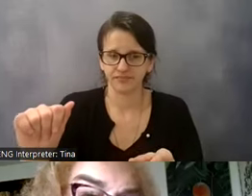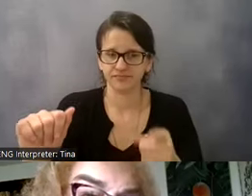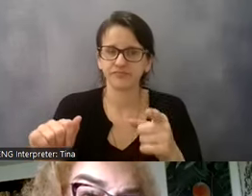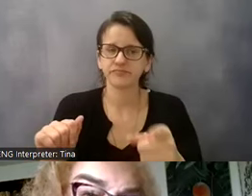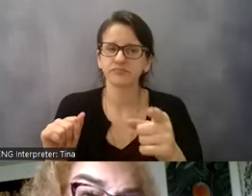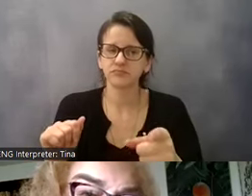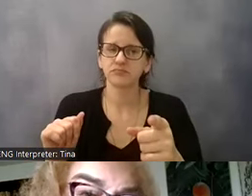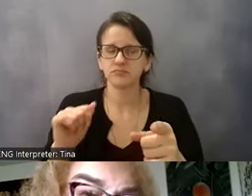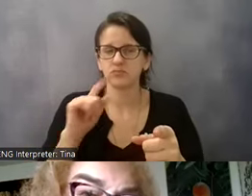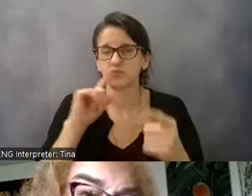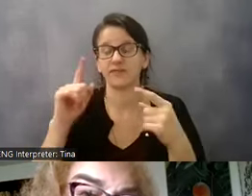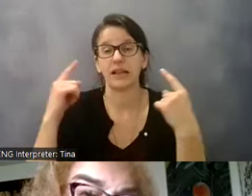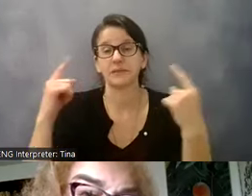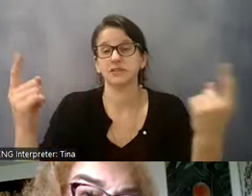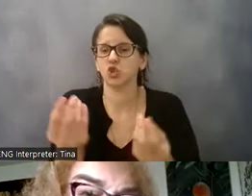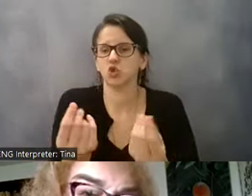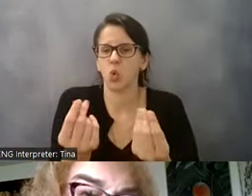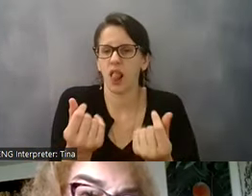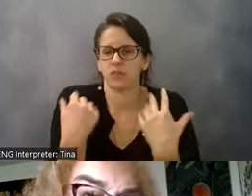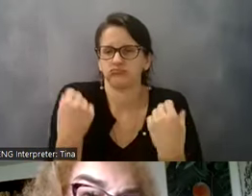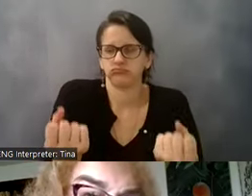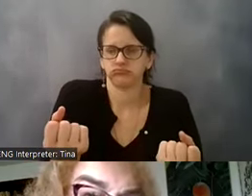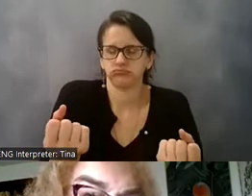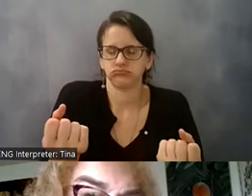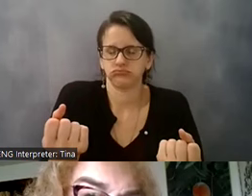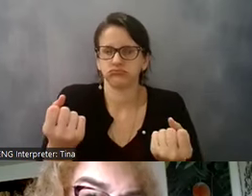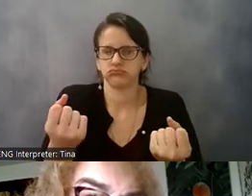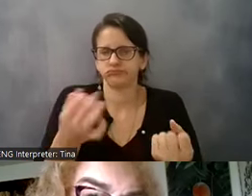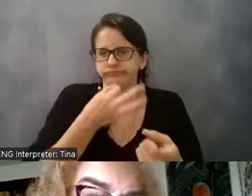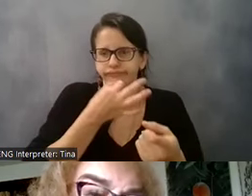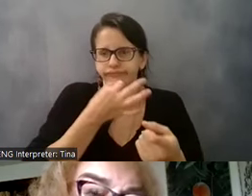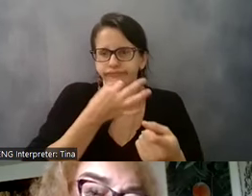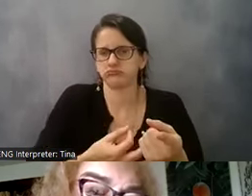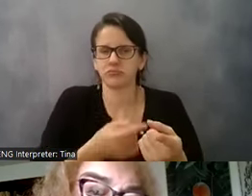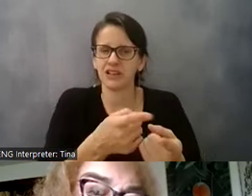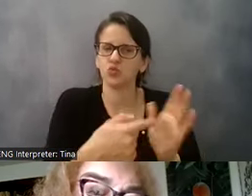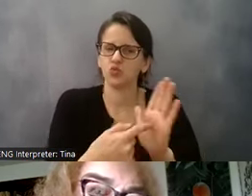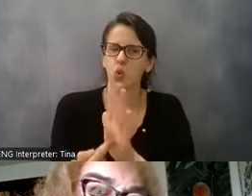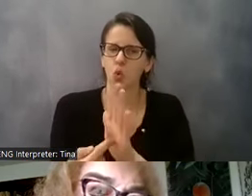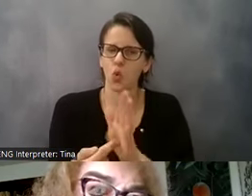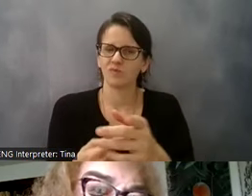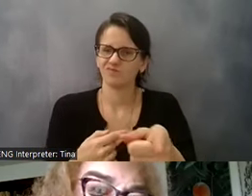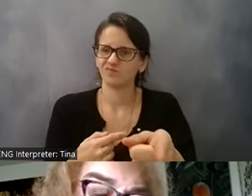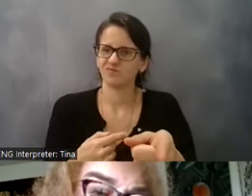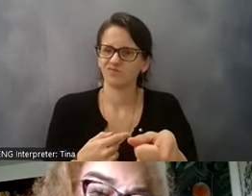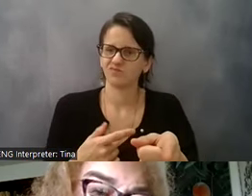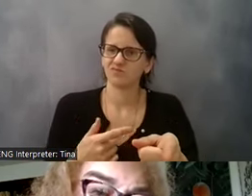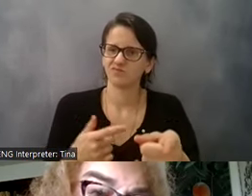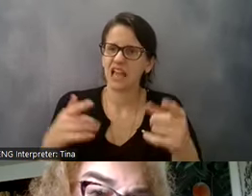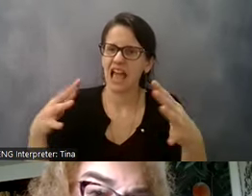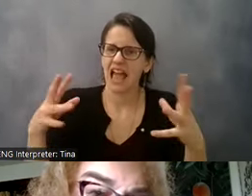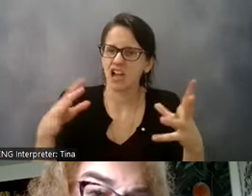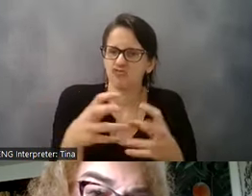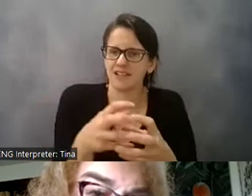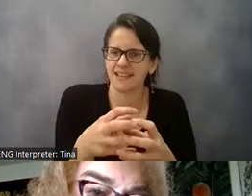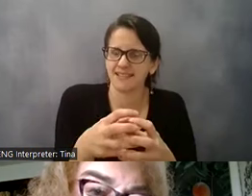soil regenerative expert in the country, and he's showing what aggregated soil looks